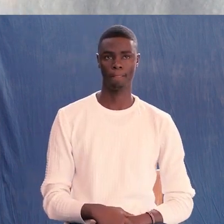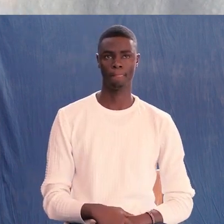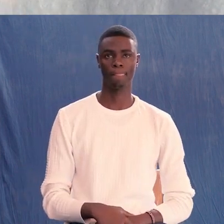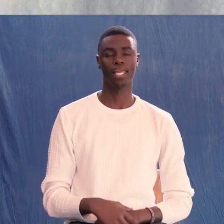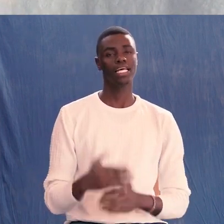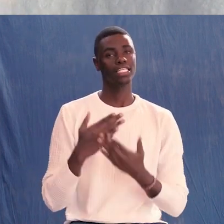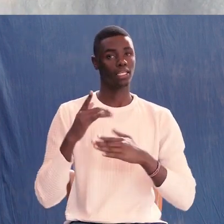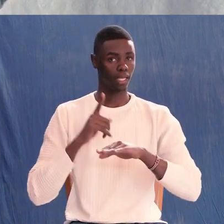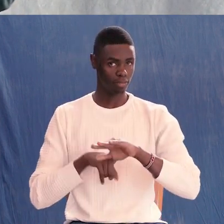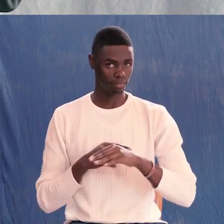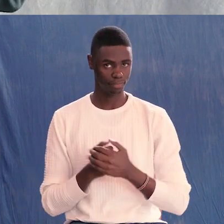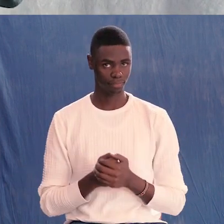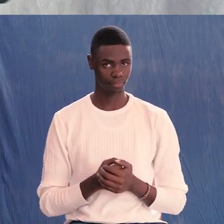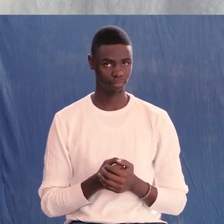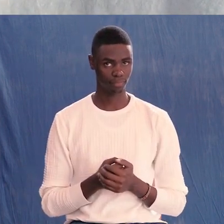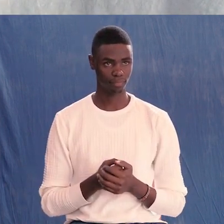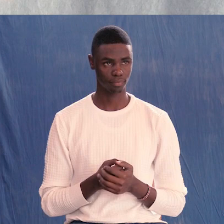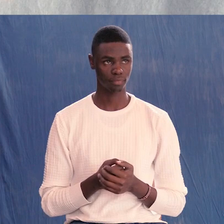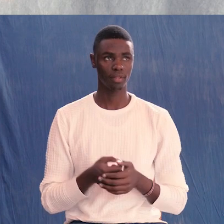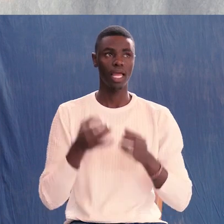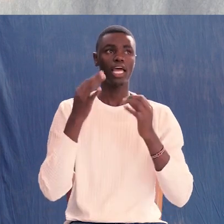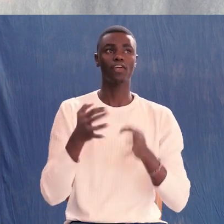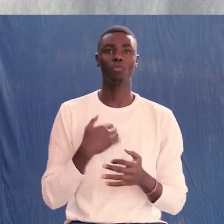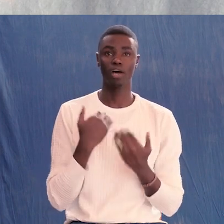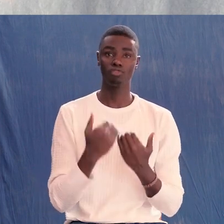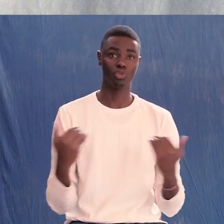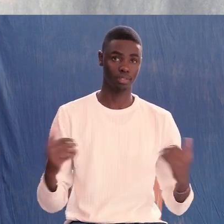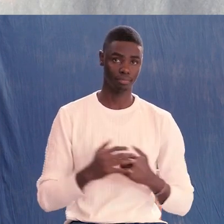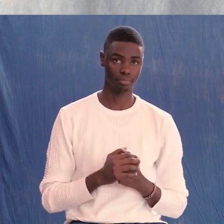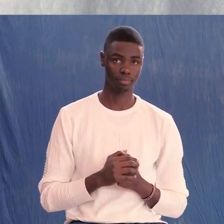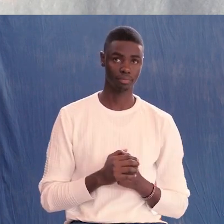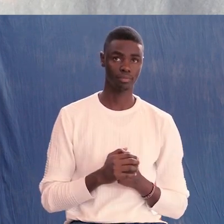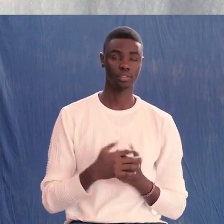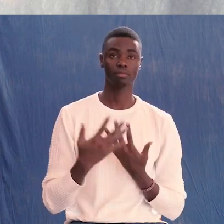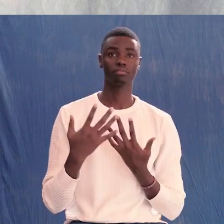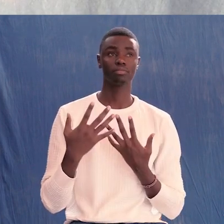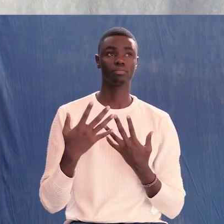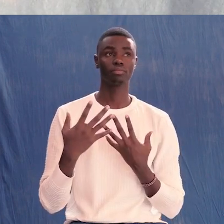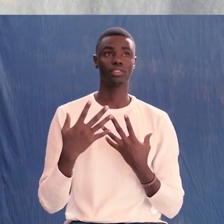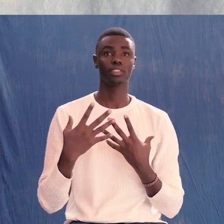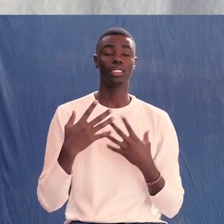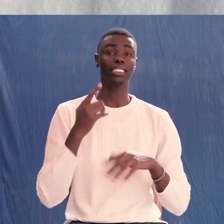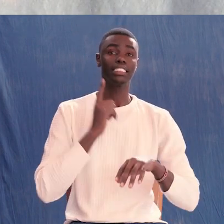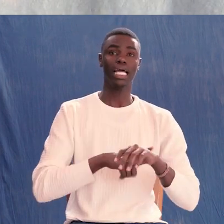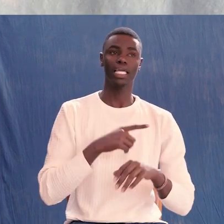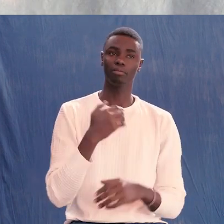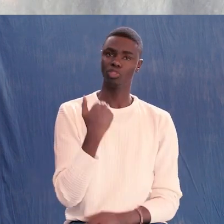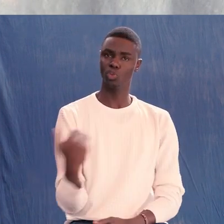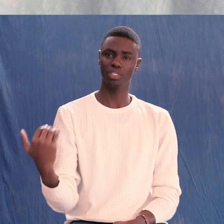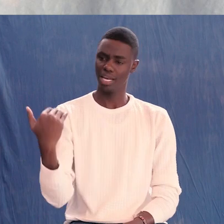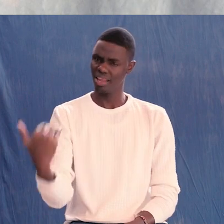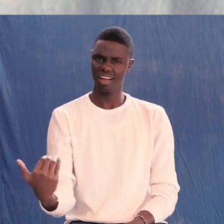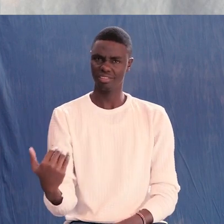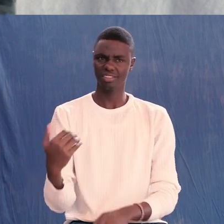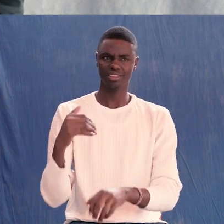You know, sometimes if you have kids, they'll go into, when they're really young, they're not very